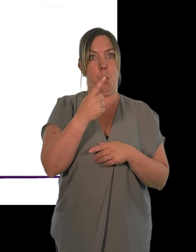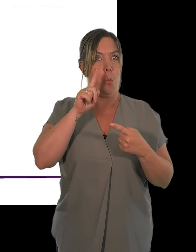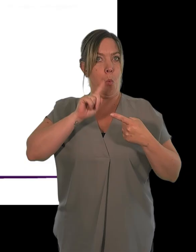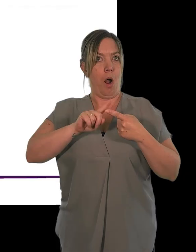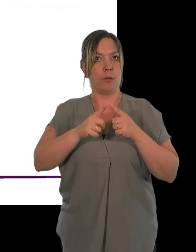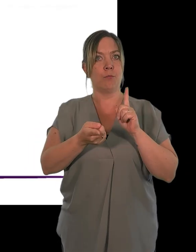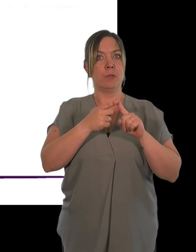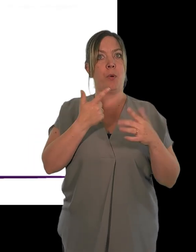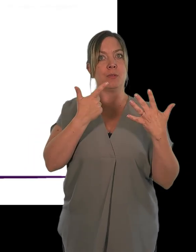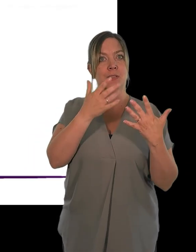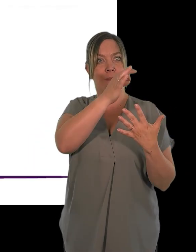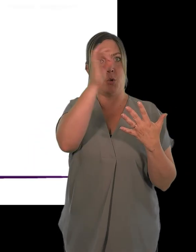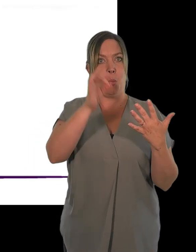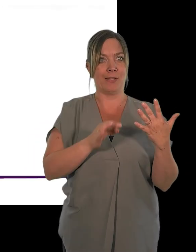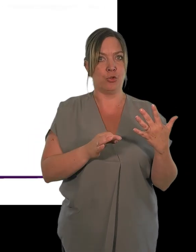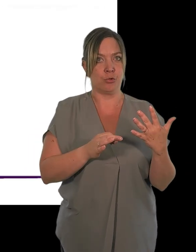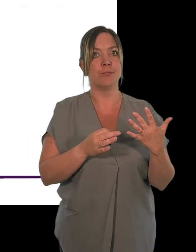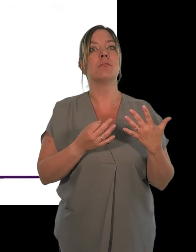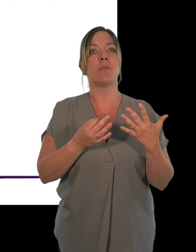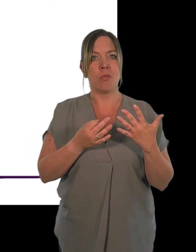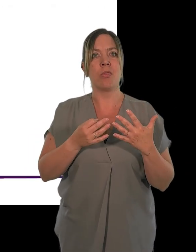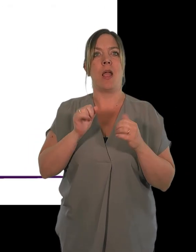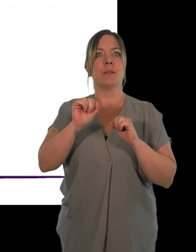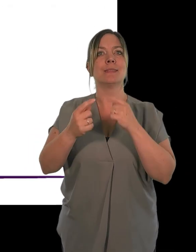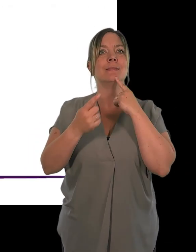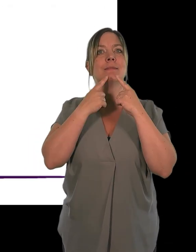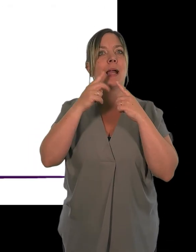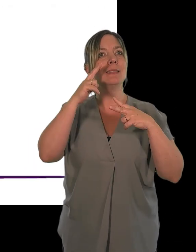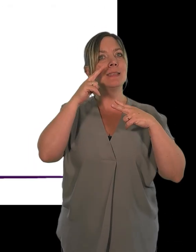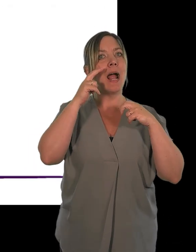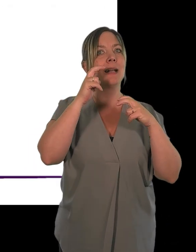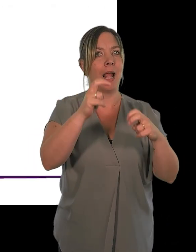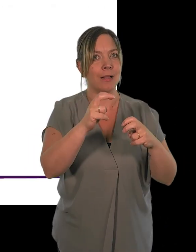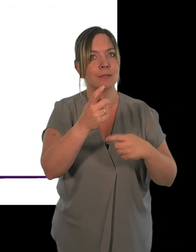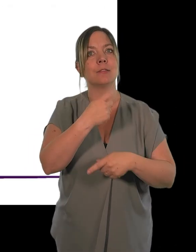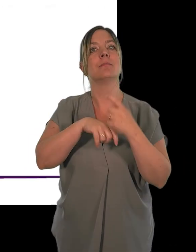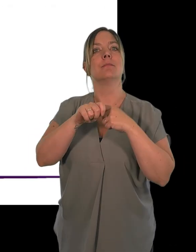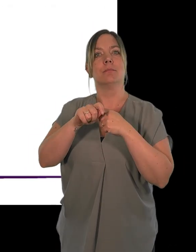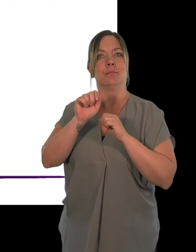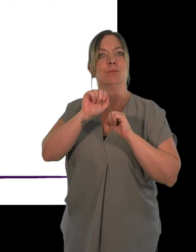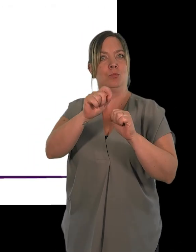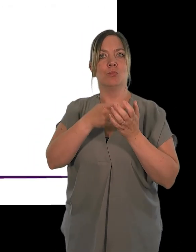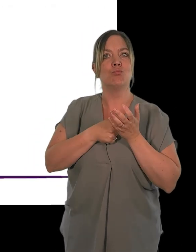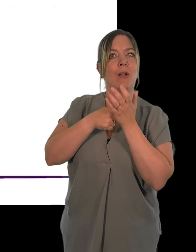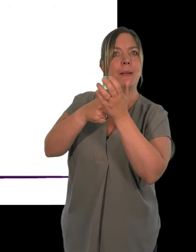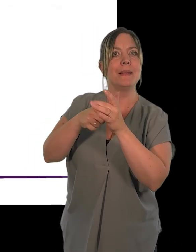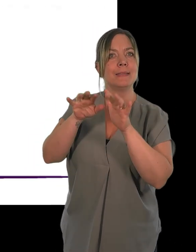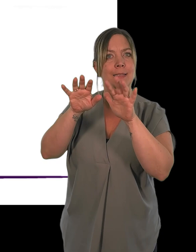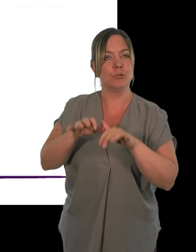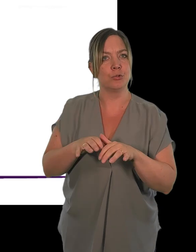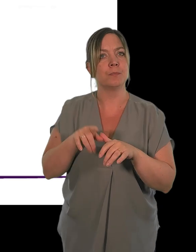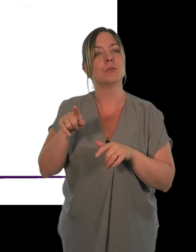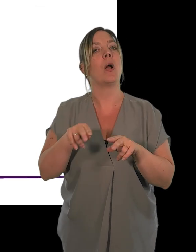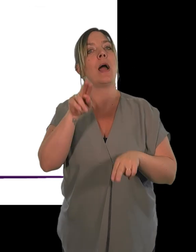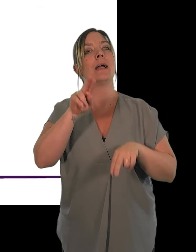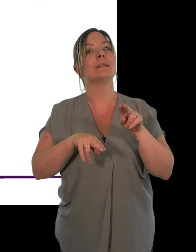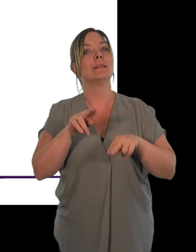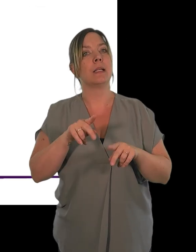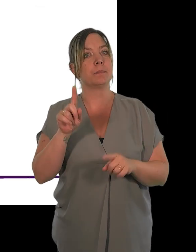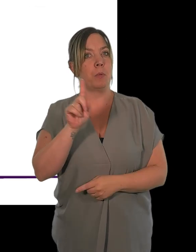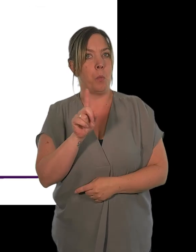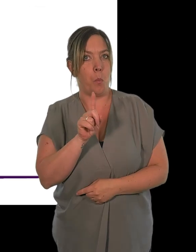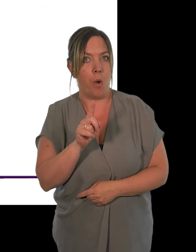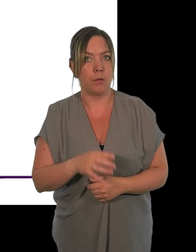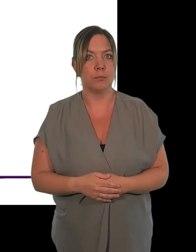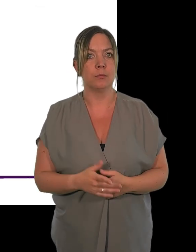assessment requires response to all 10 questions. Task 1 questions, which covers